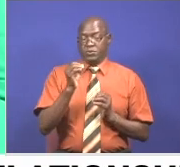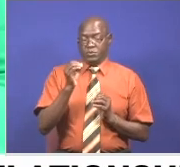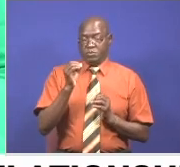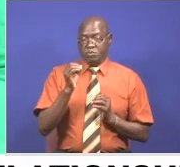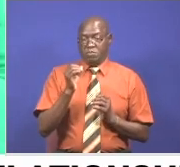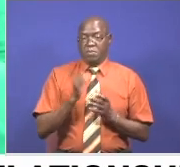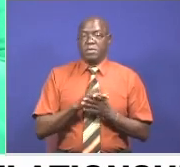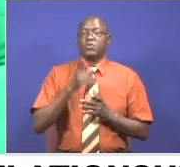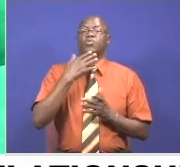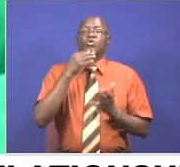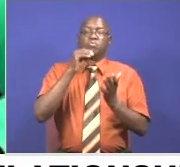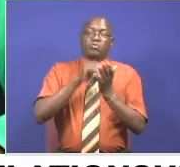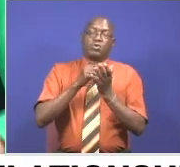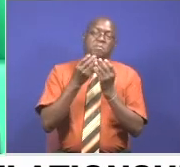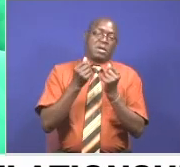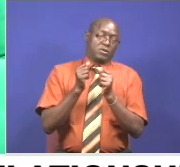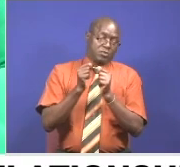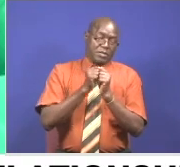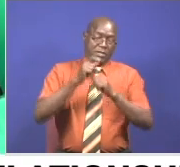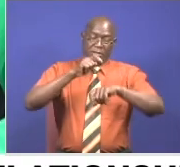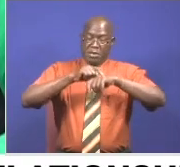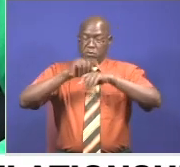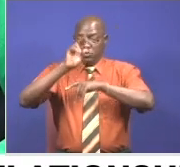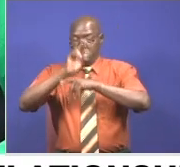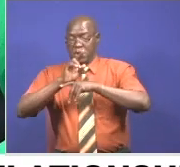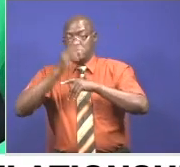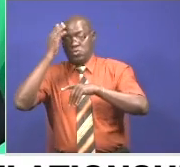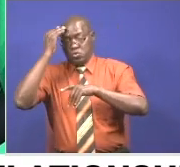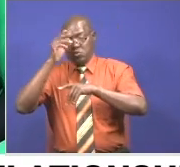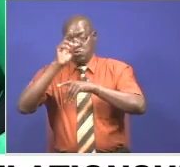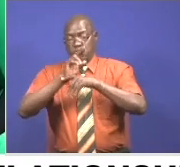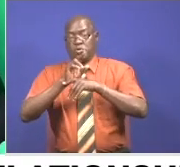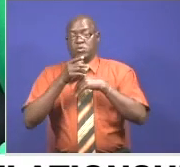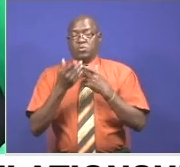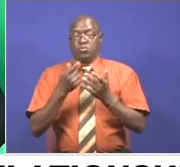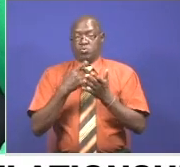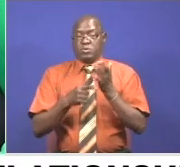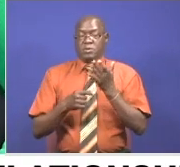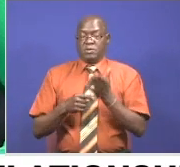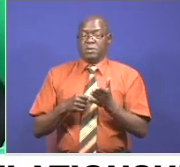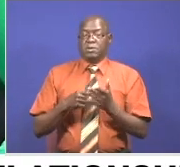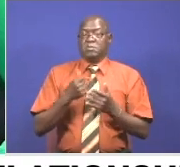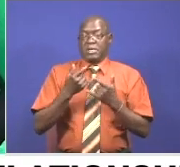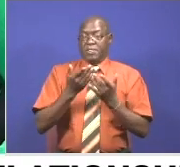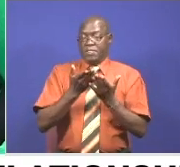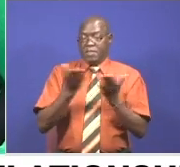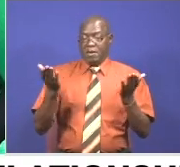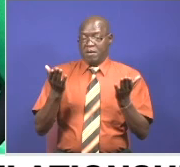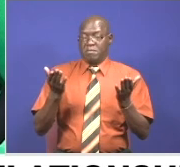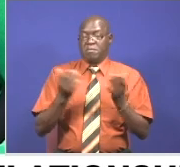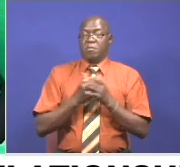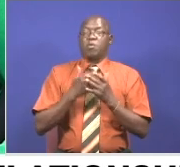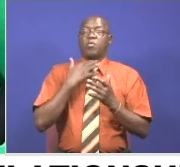the money together so that when we are spending, you know what I'm spending on. But there are those ones who will feel like I still need some freedom to